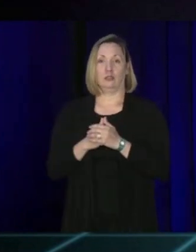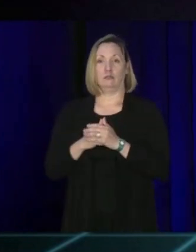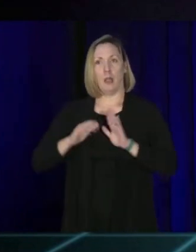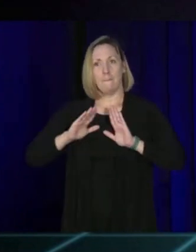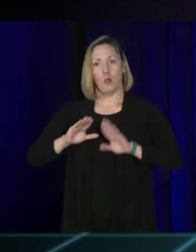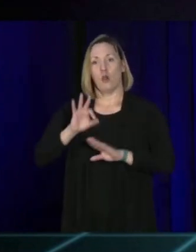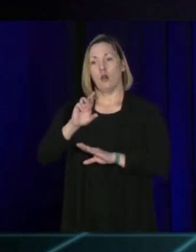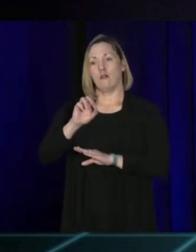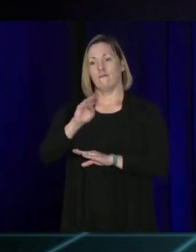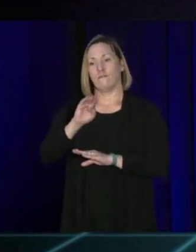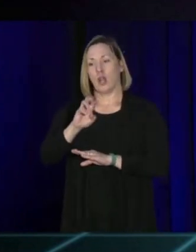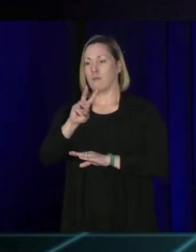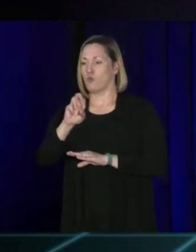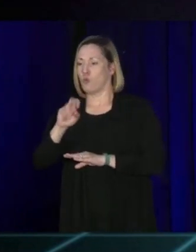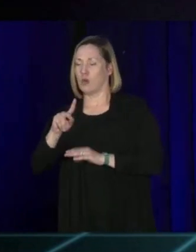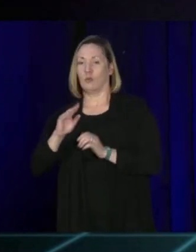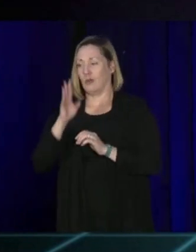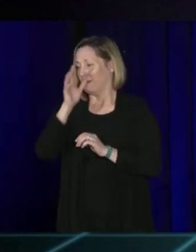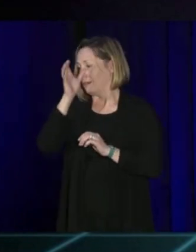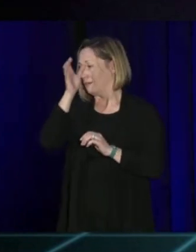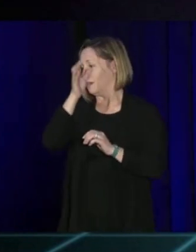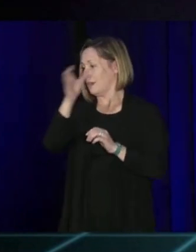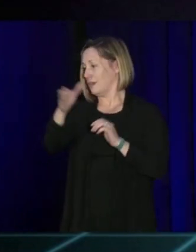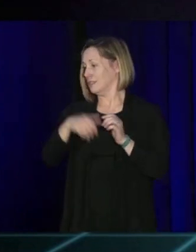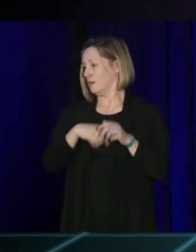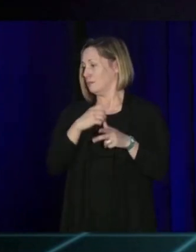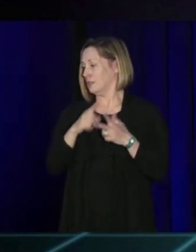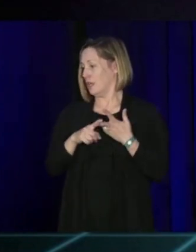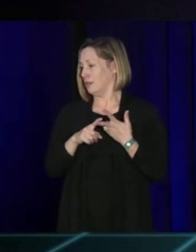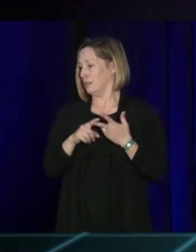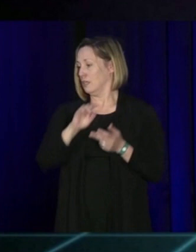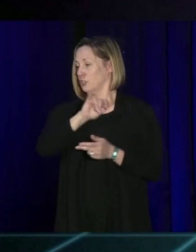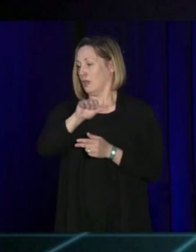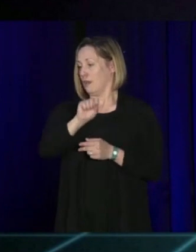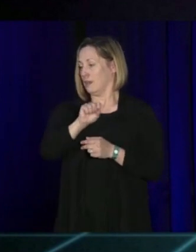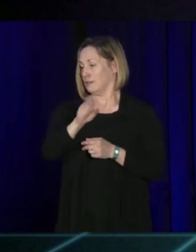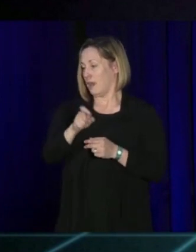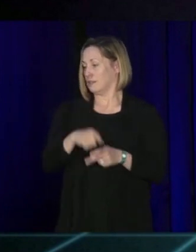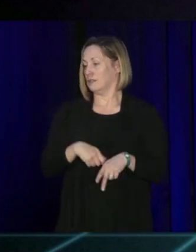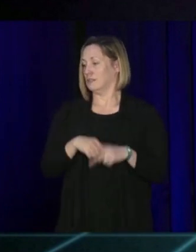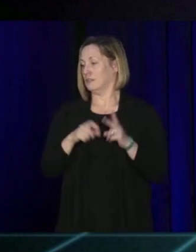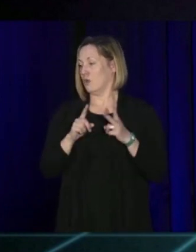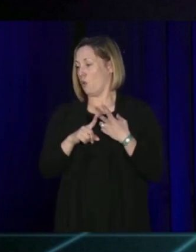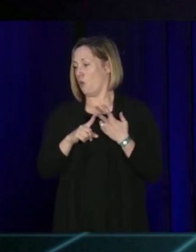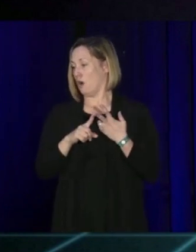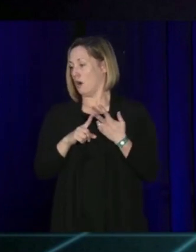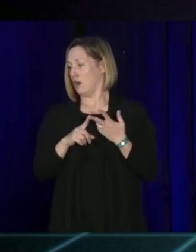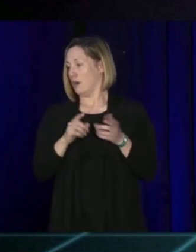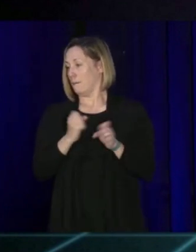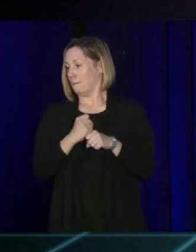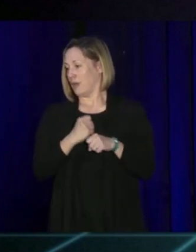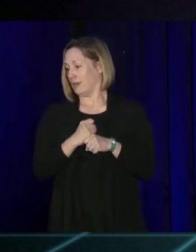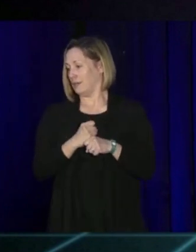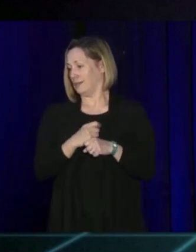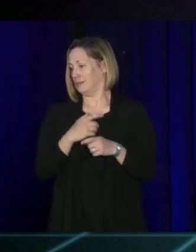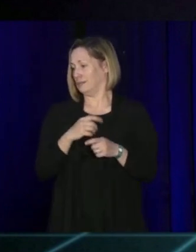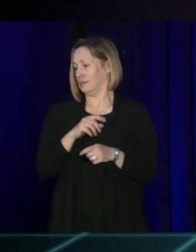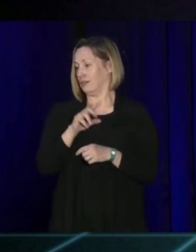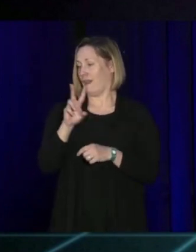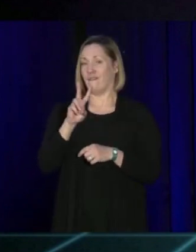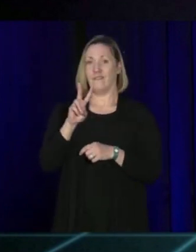with concepts like JSX, or by making VDOM popular at the time, or even